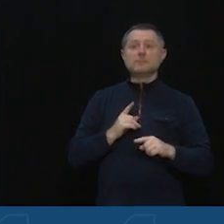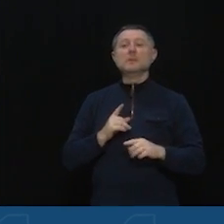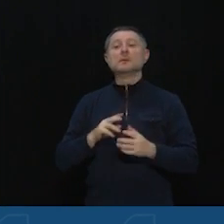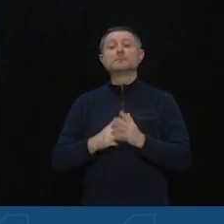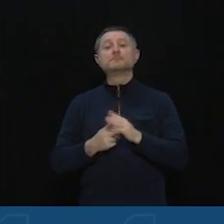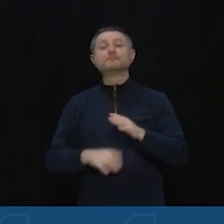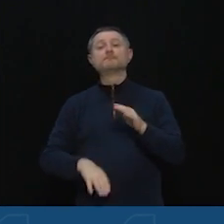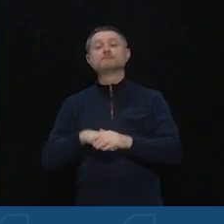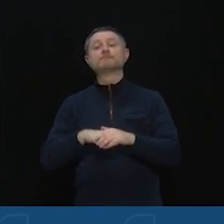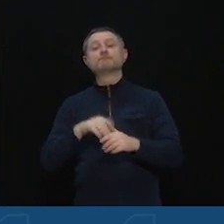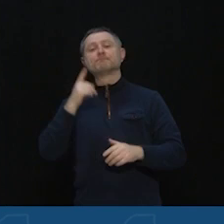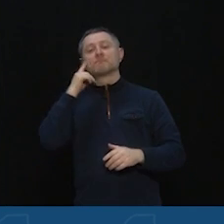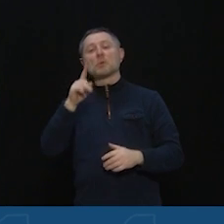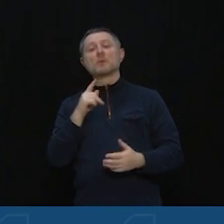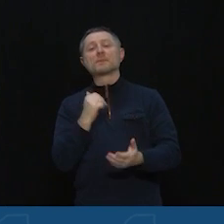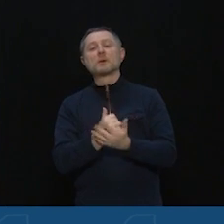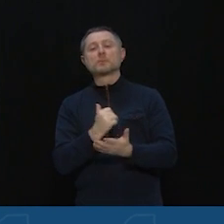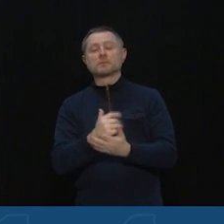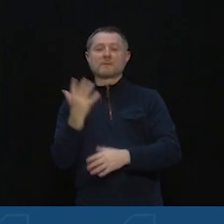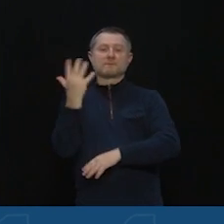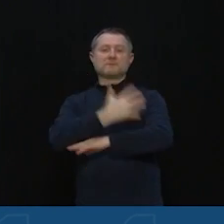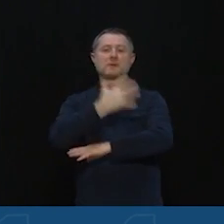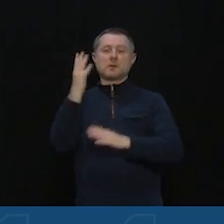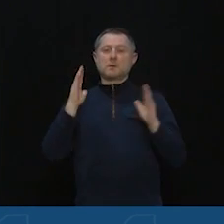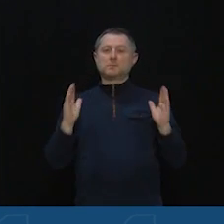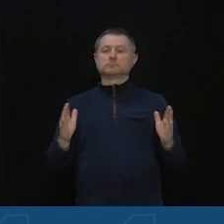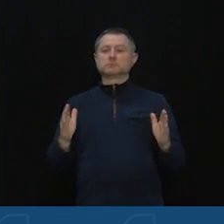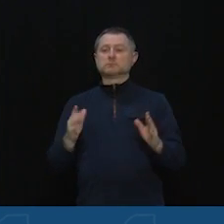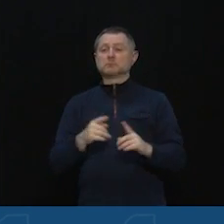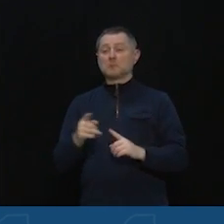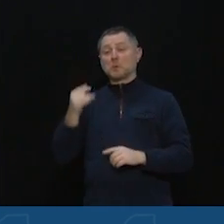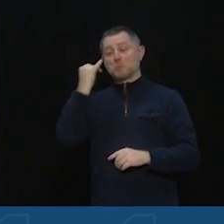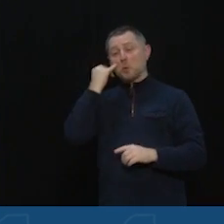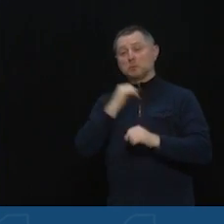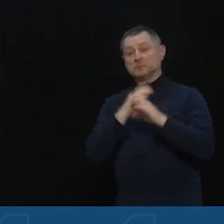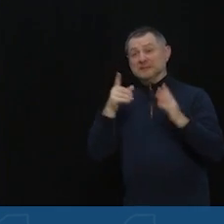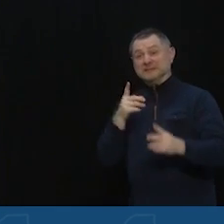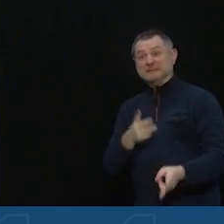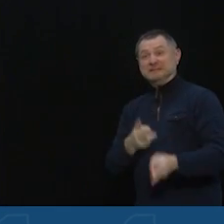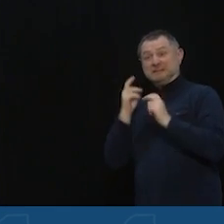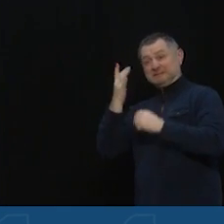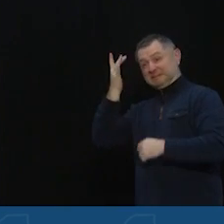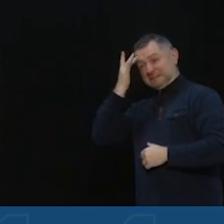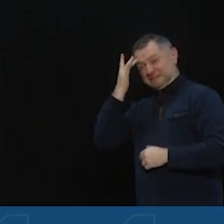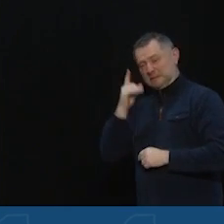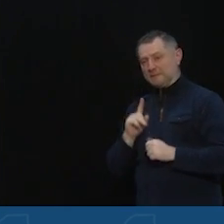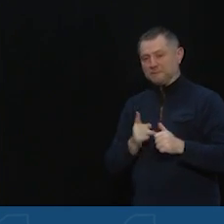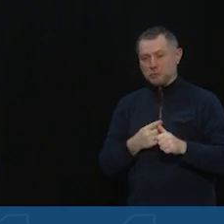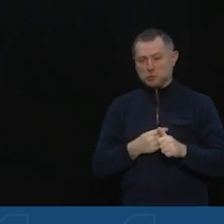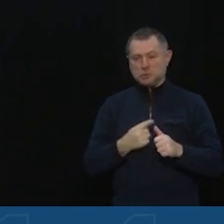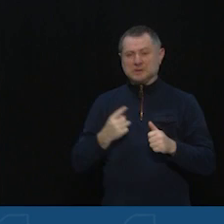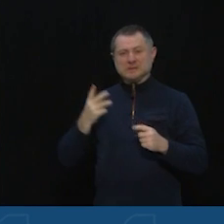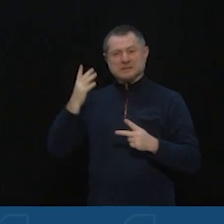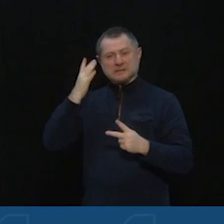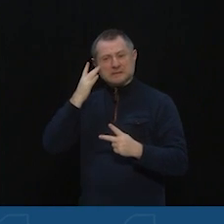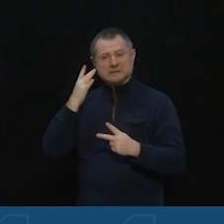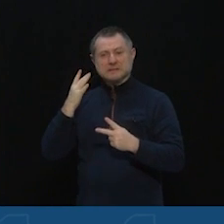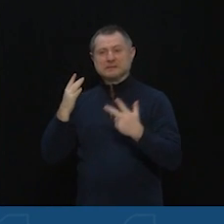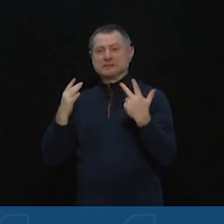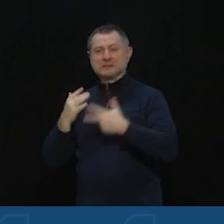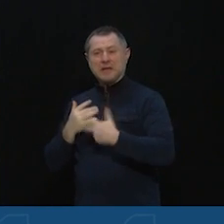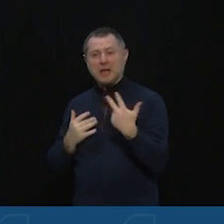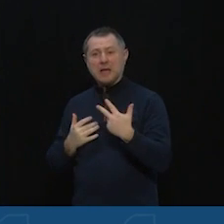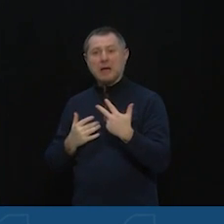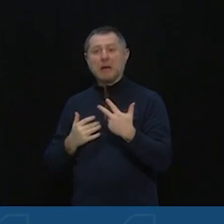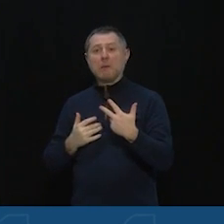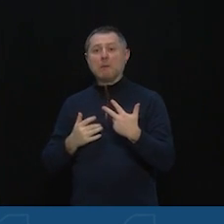So if you wait and feel groggy for 3 days, then go get a test, then call your doctor, the treatment window would